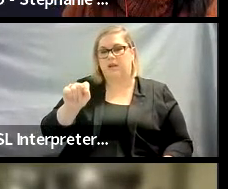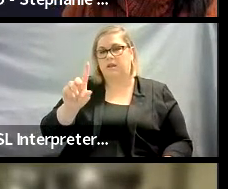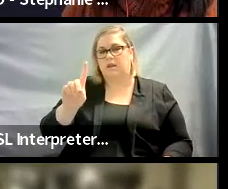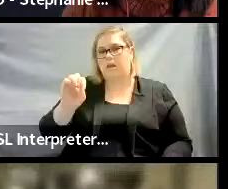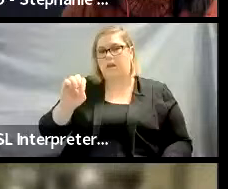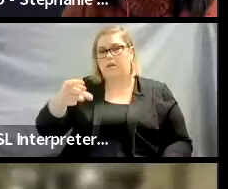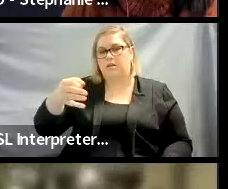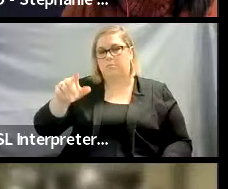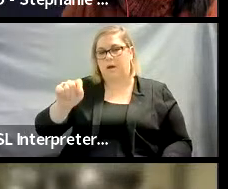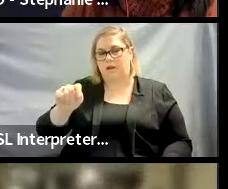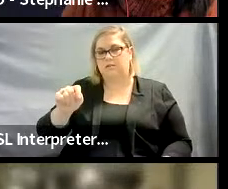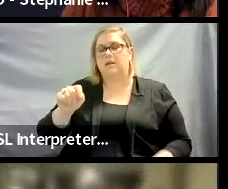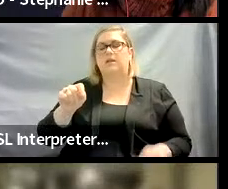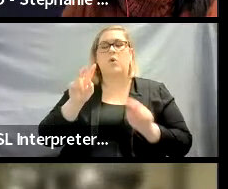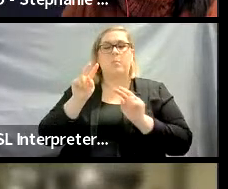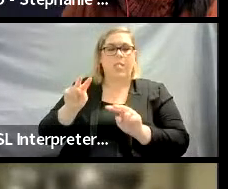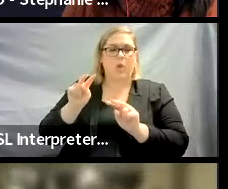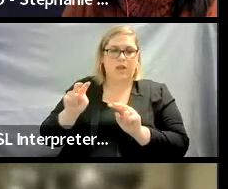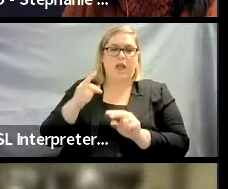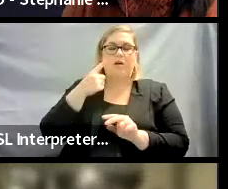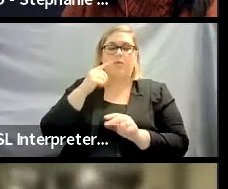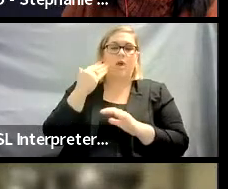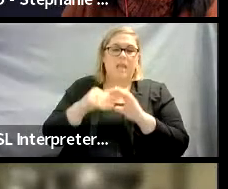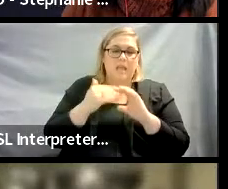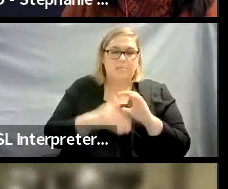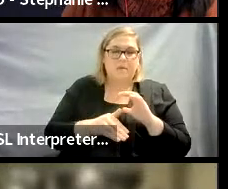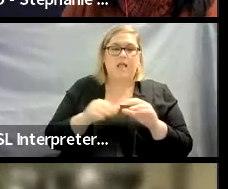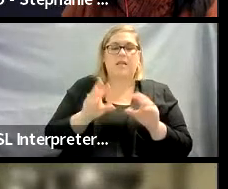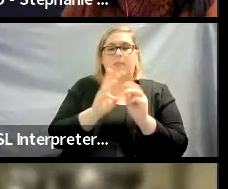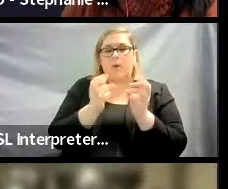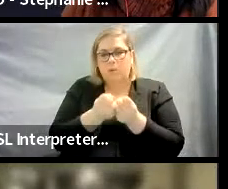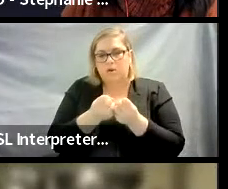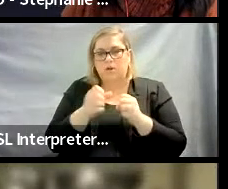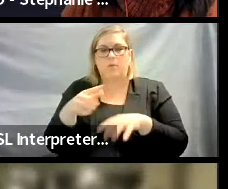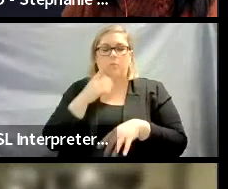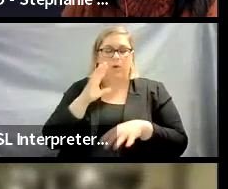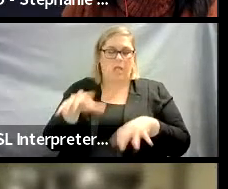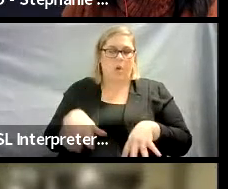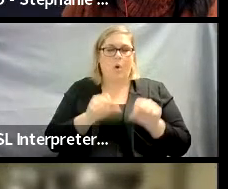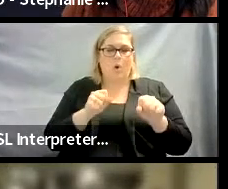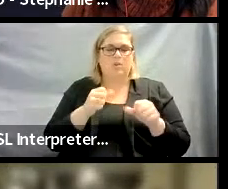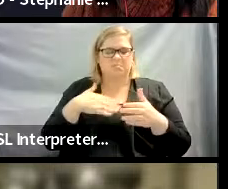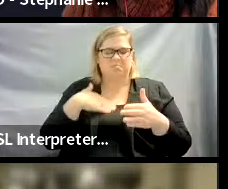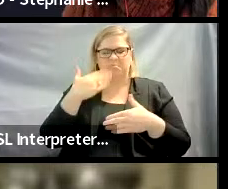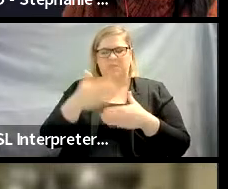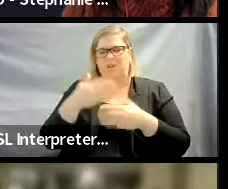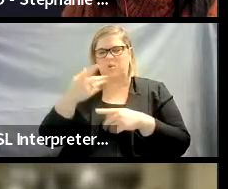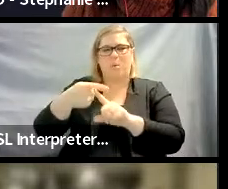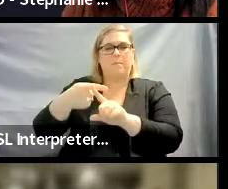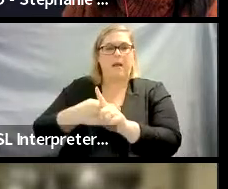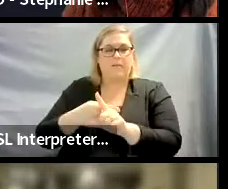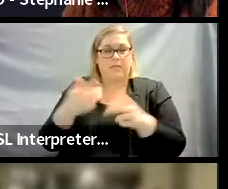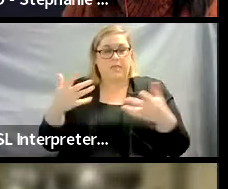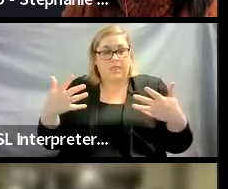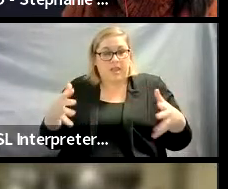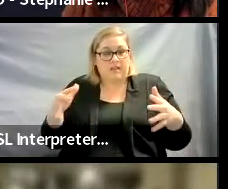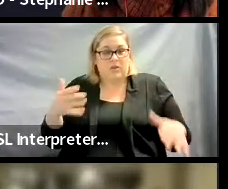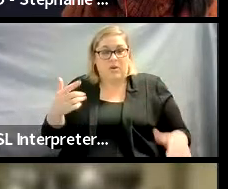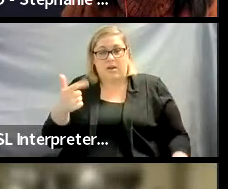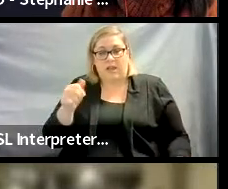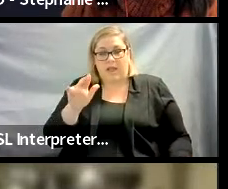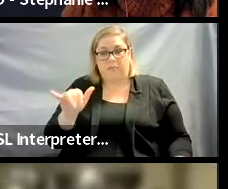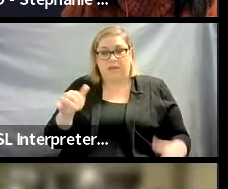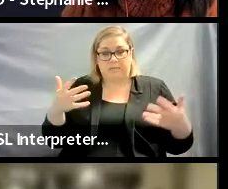be on the lookout for those emails and that workshop that we'll be hosting within the next month. And that is all, Gabby, that I have on my